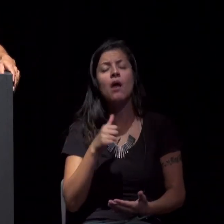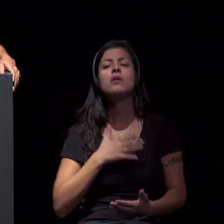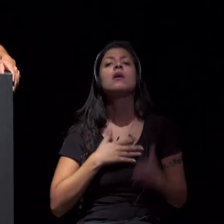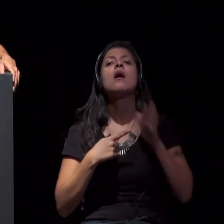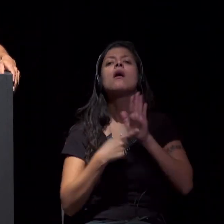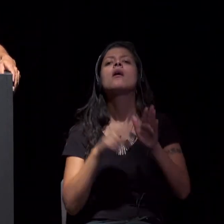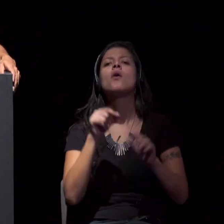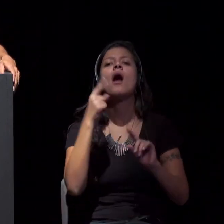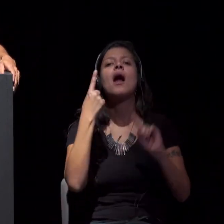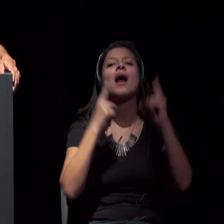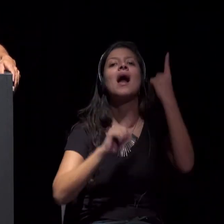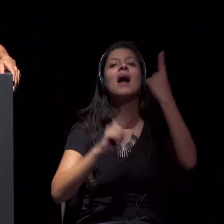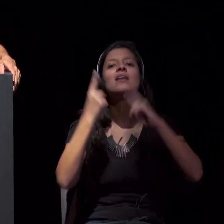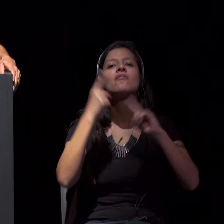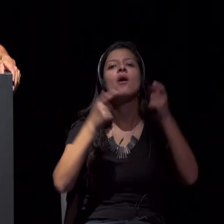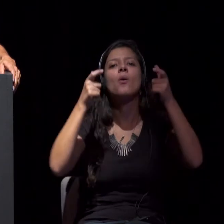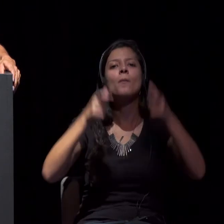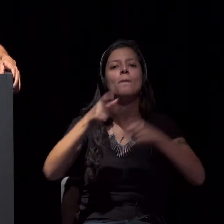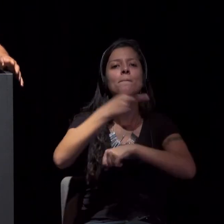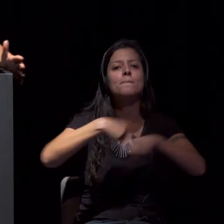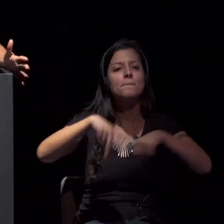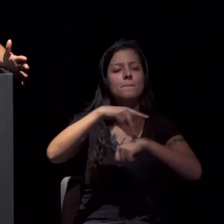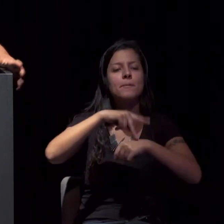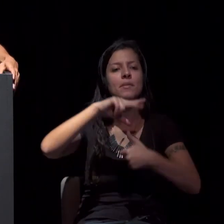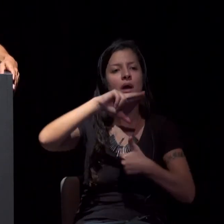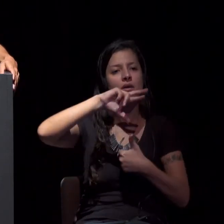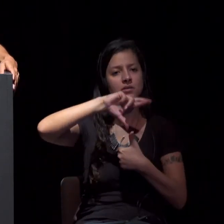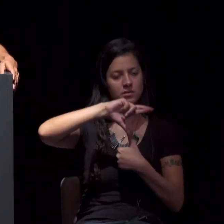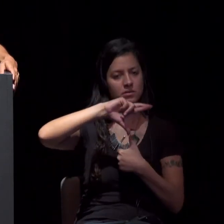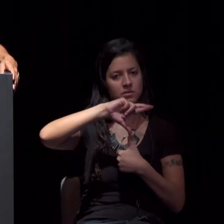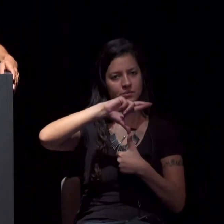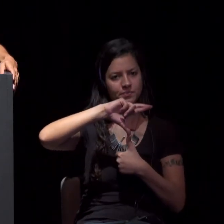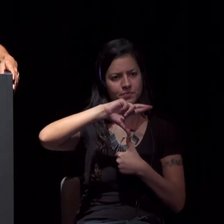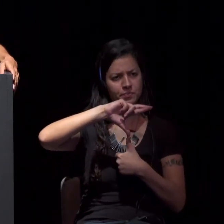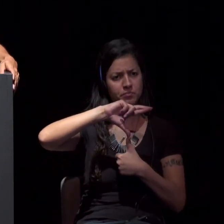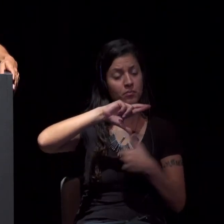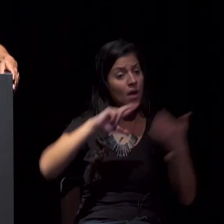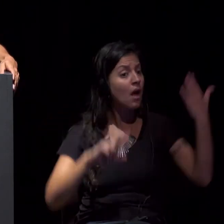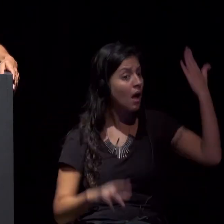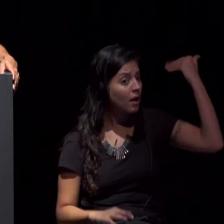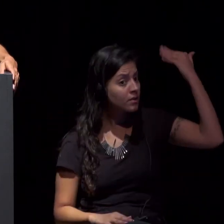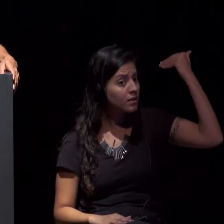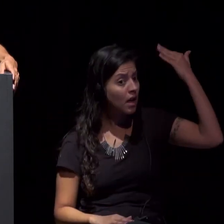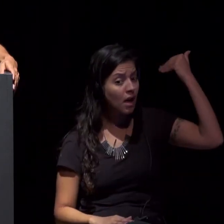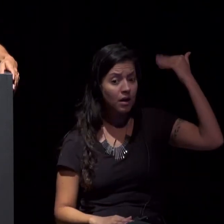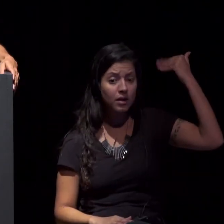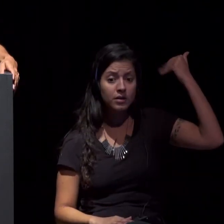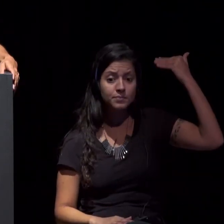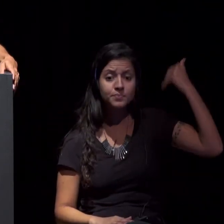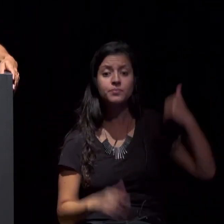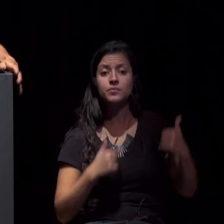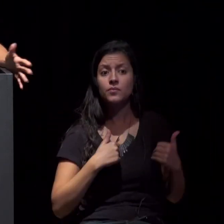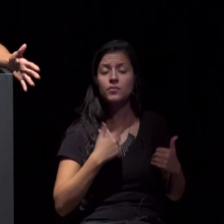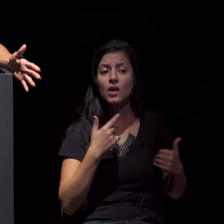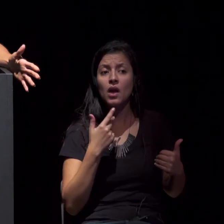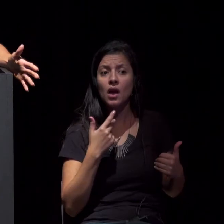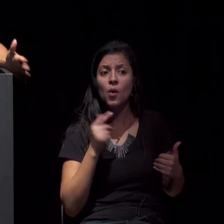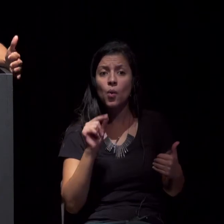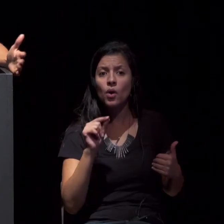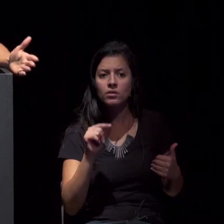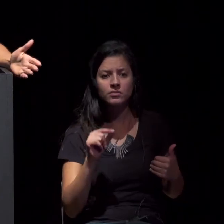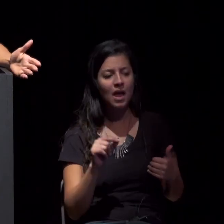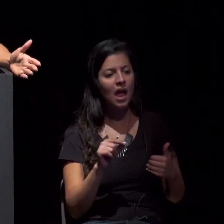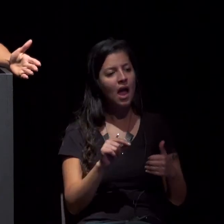me, I suggest to bid farewell to farewell. Carne